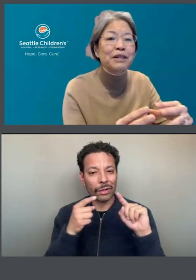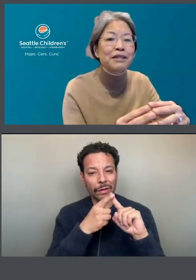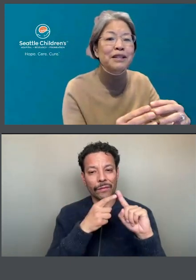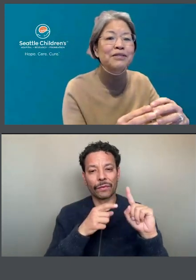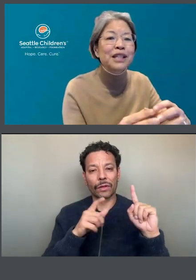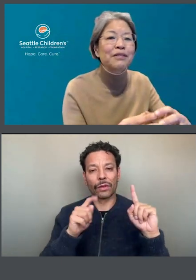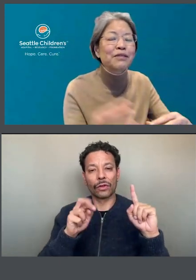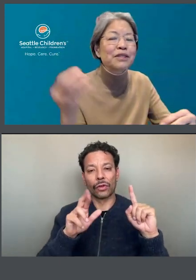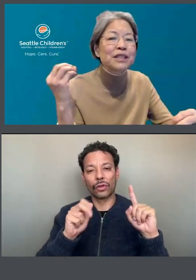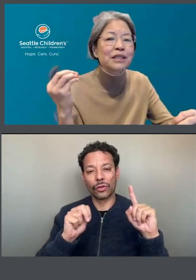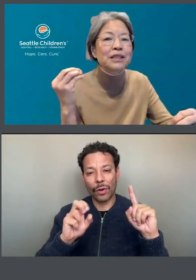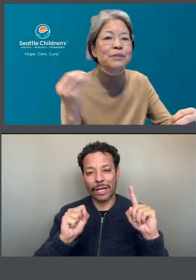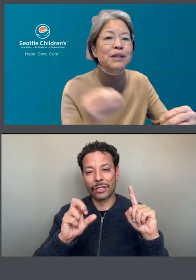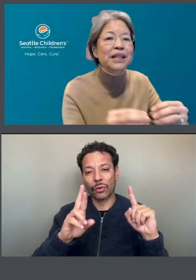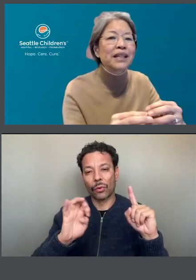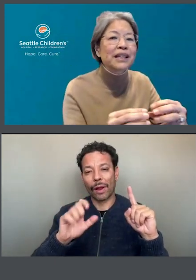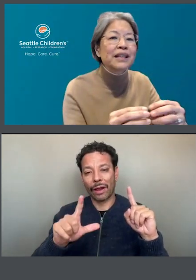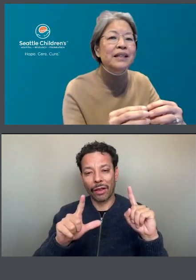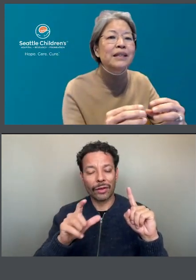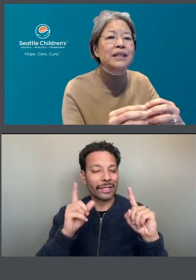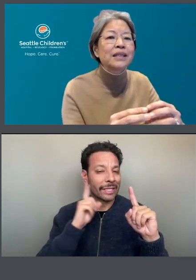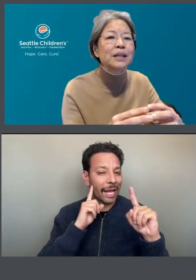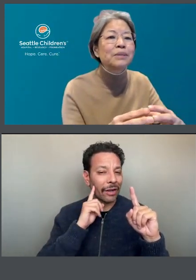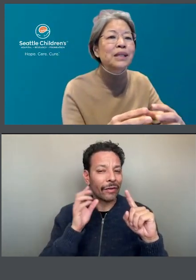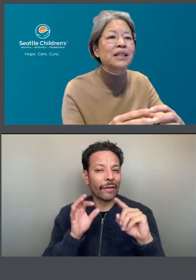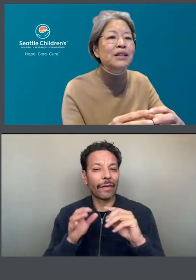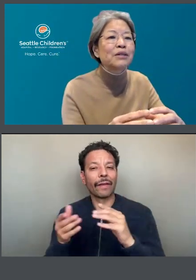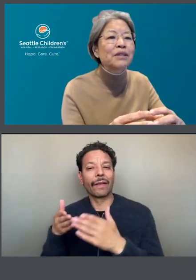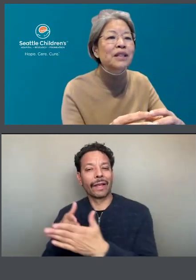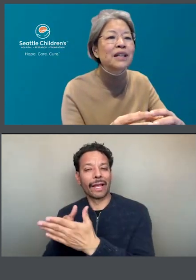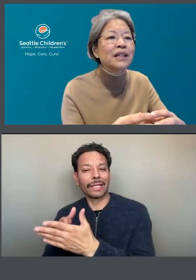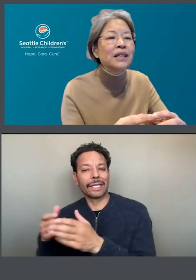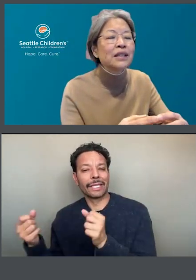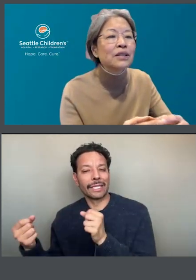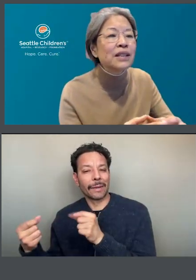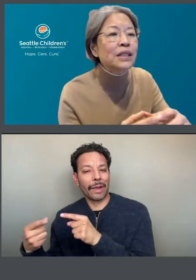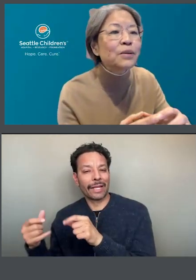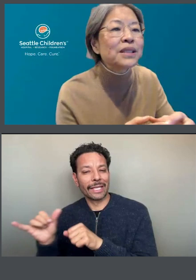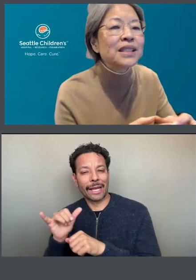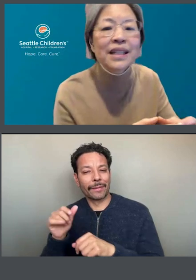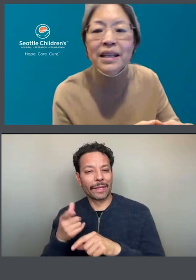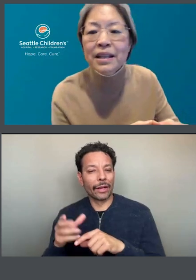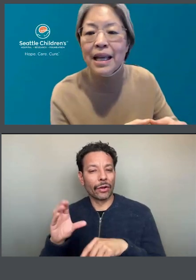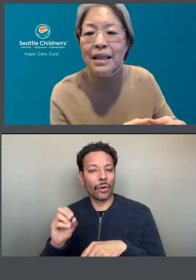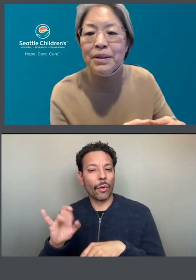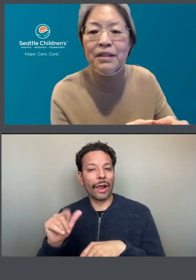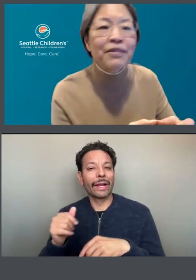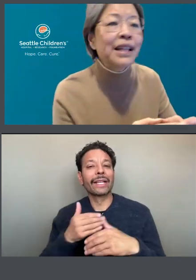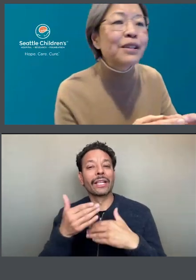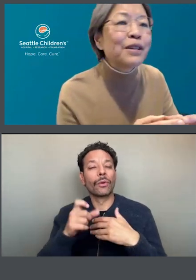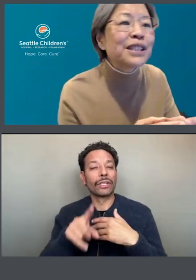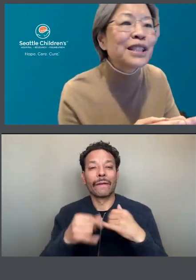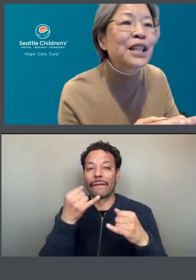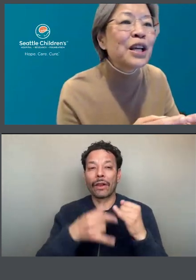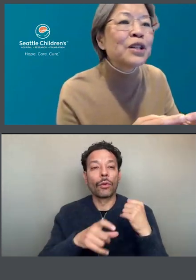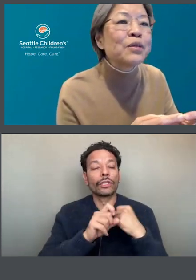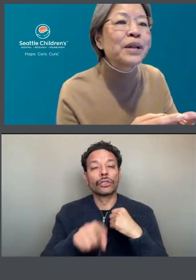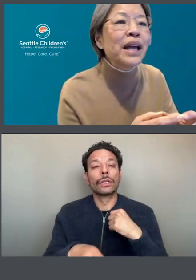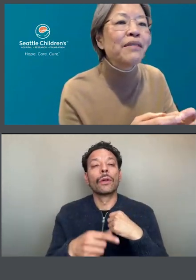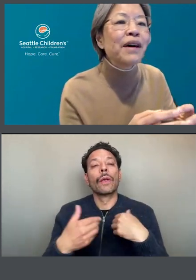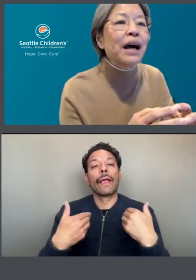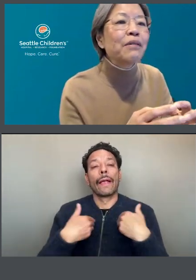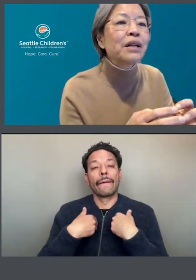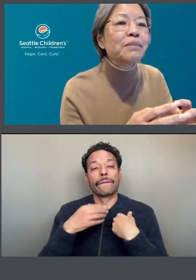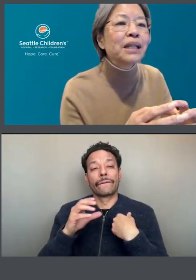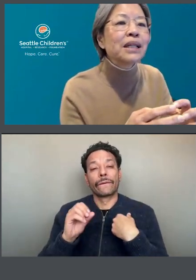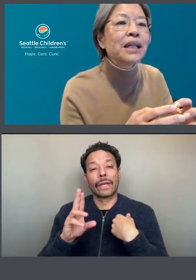transcranial routing of sound versus stimulating the same-sided cochlea. So the next question, and that'll be our final question, do we